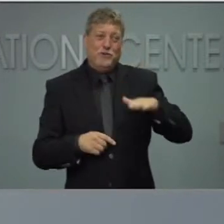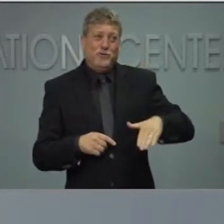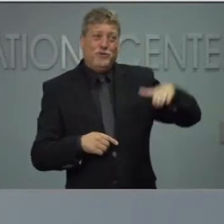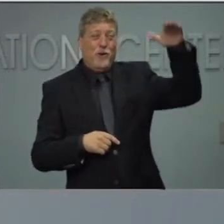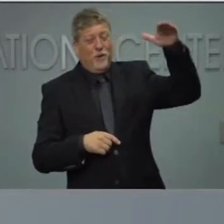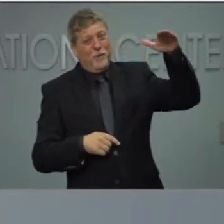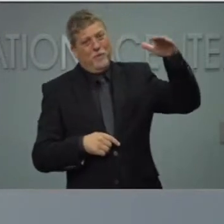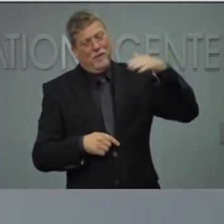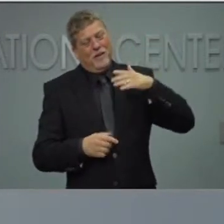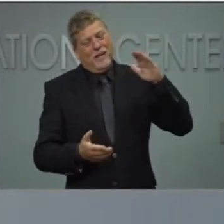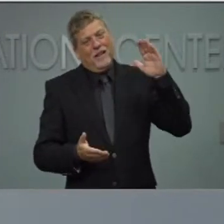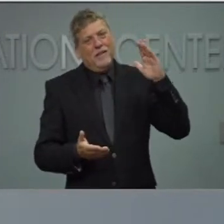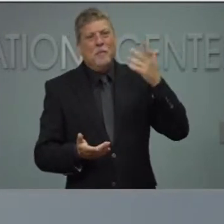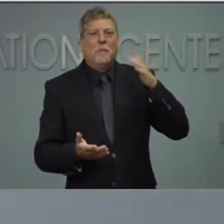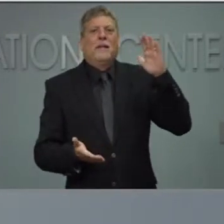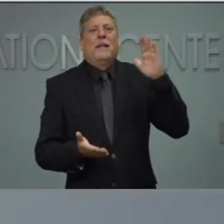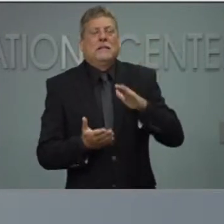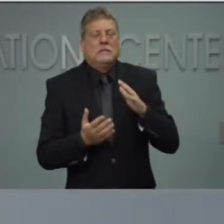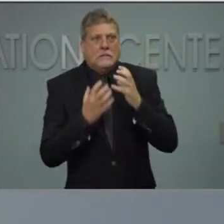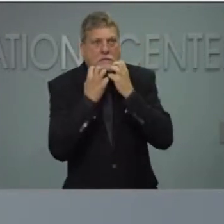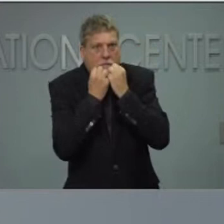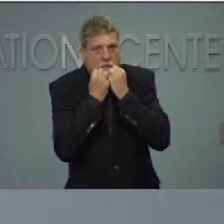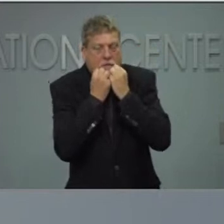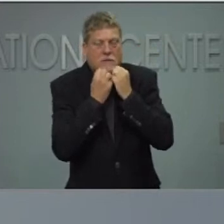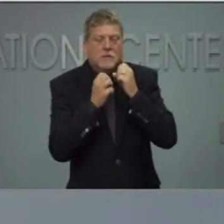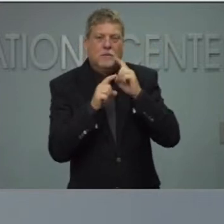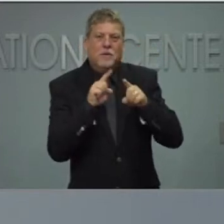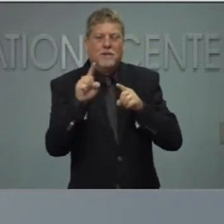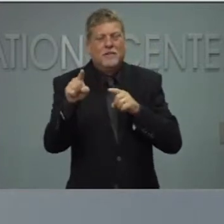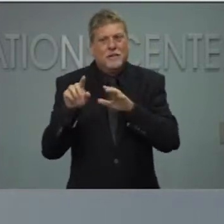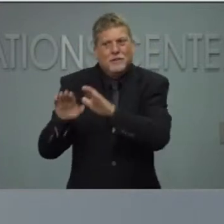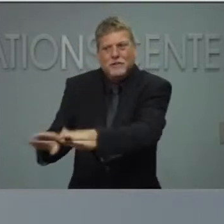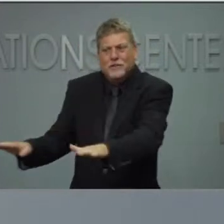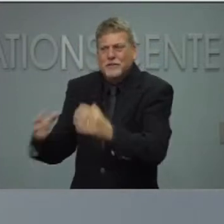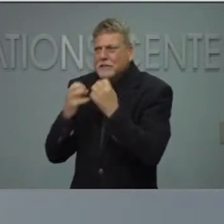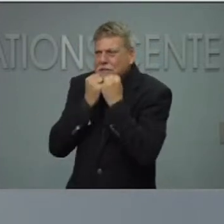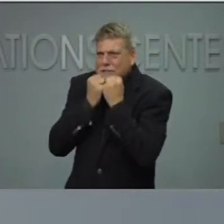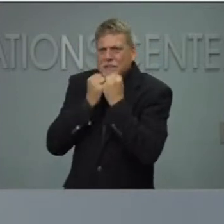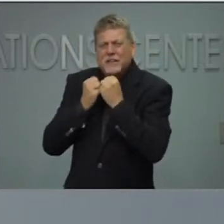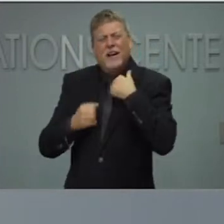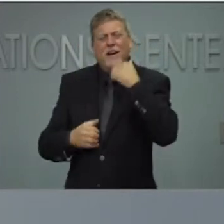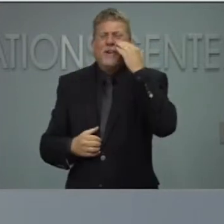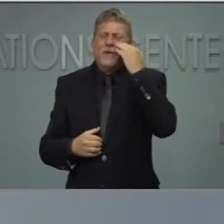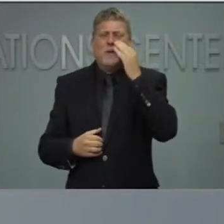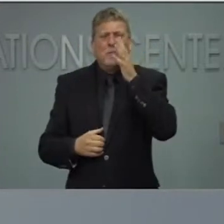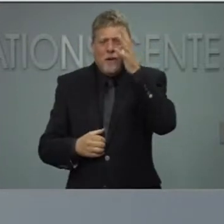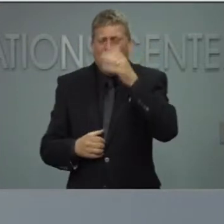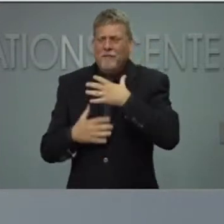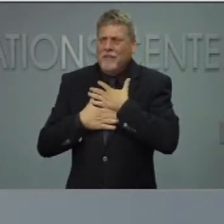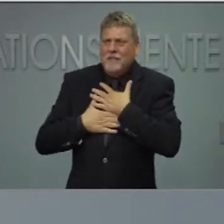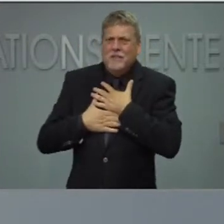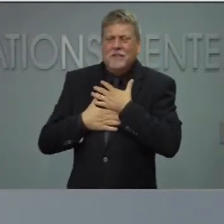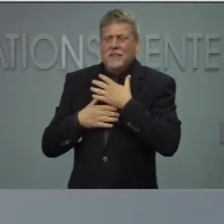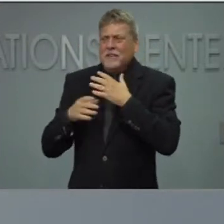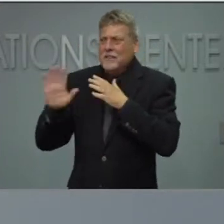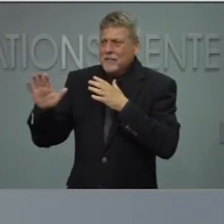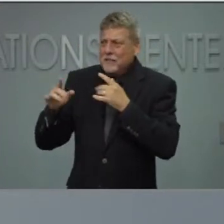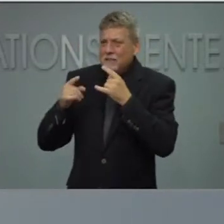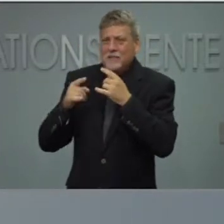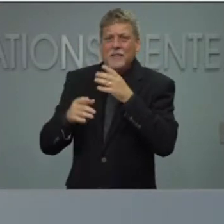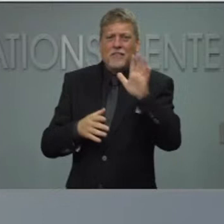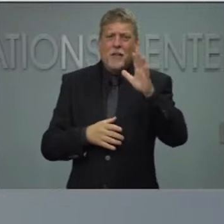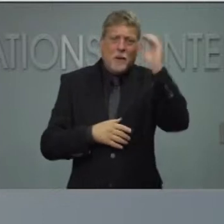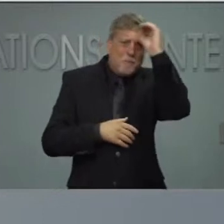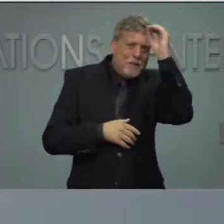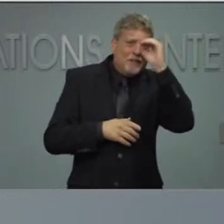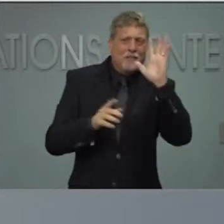is a very emotional thing. And, even a parent who feels strongly about masks one way or the